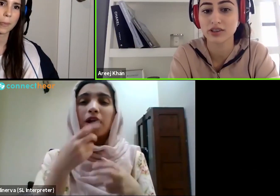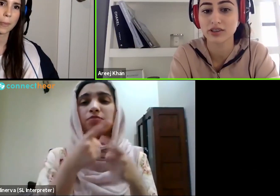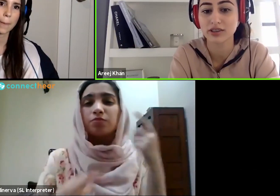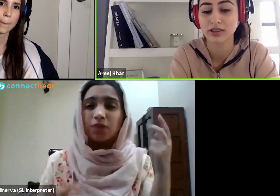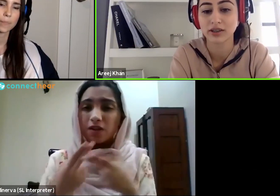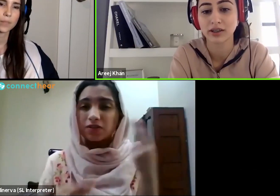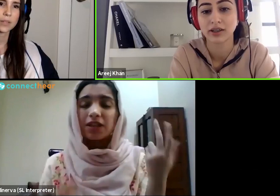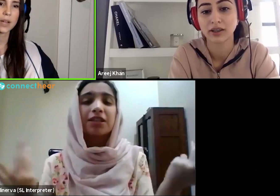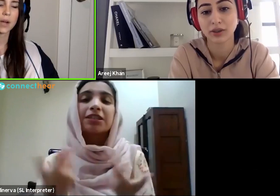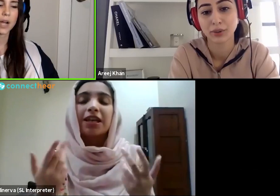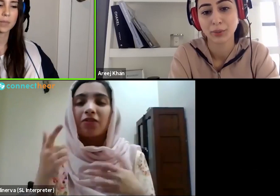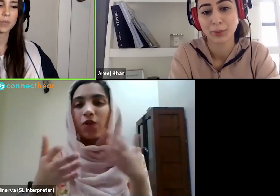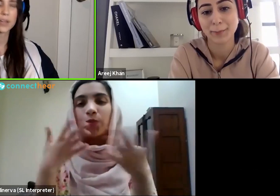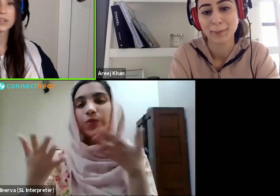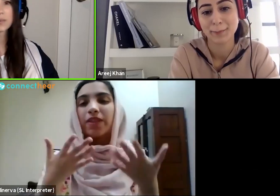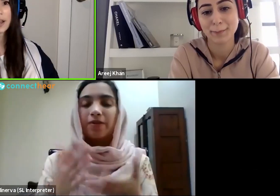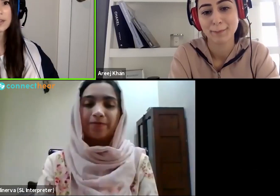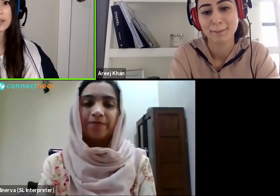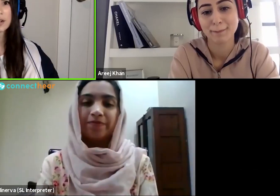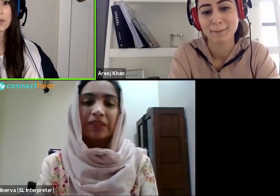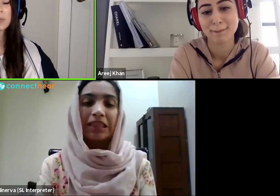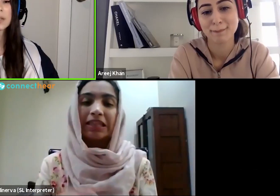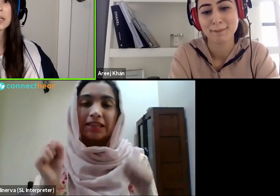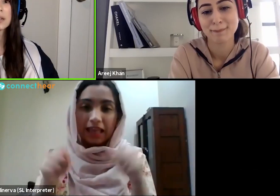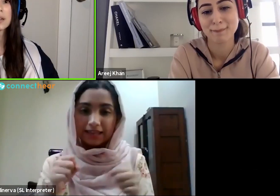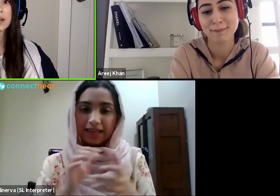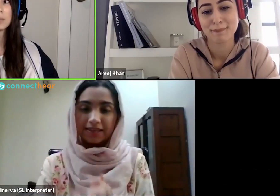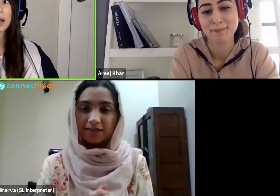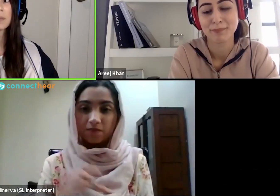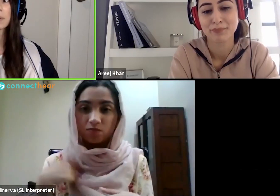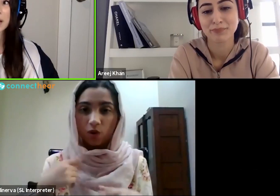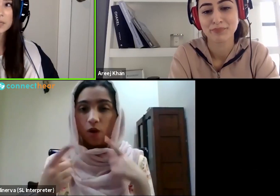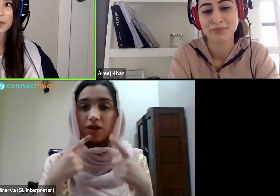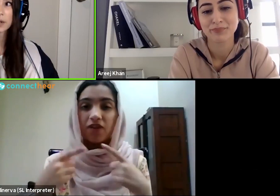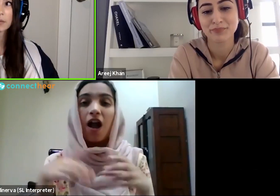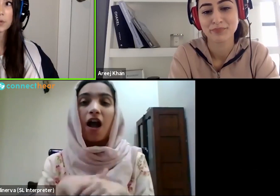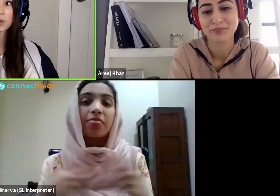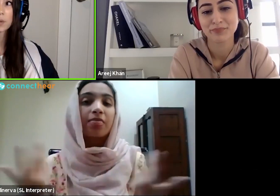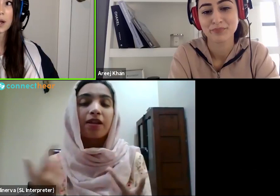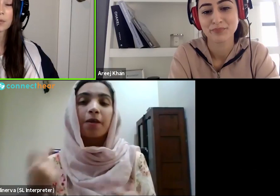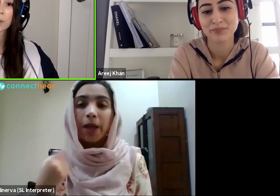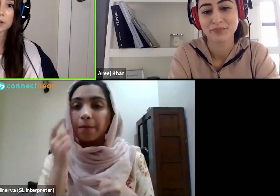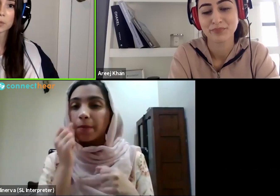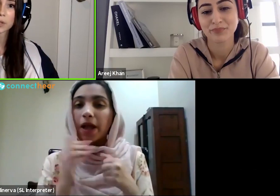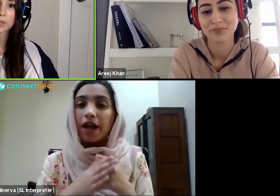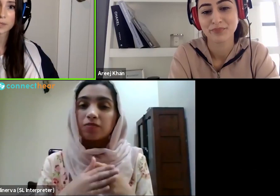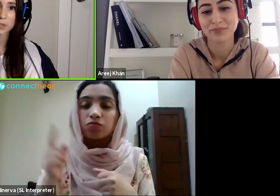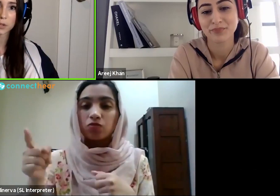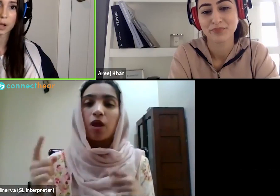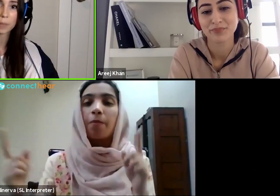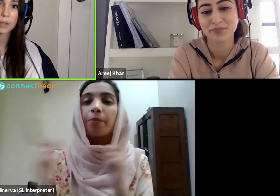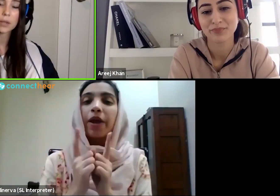loss. So relationship advice. So for me, I met my husband through my roommate, who is